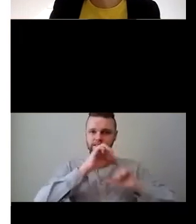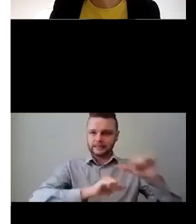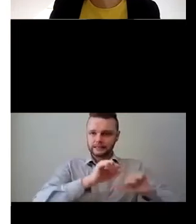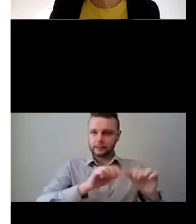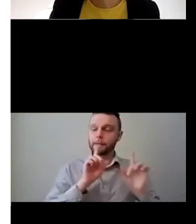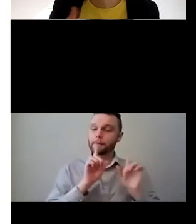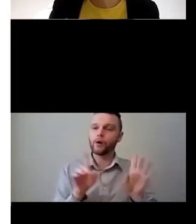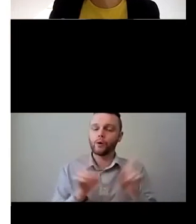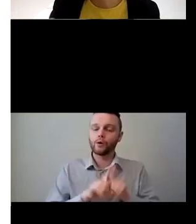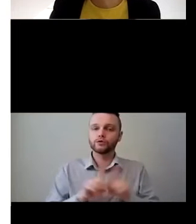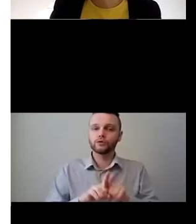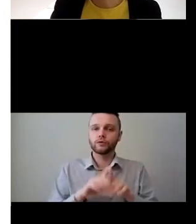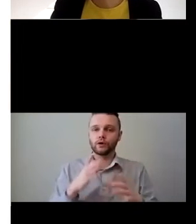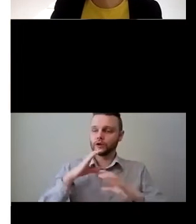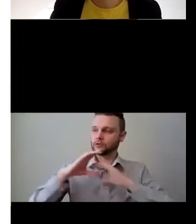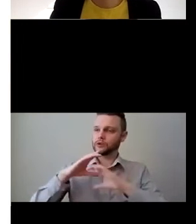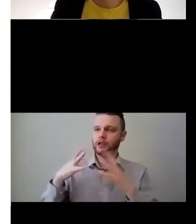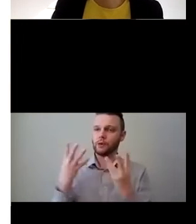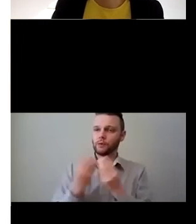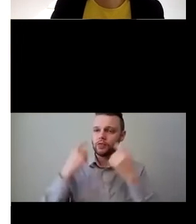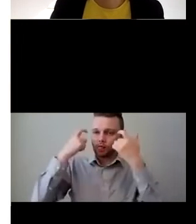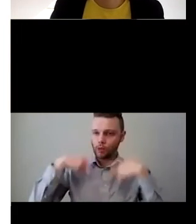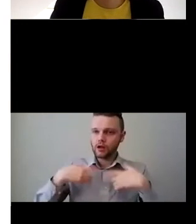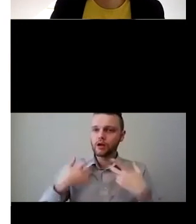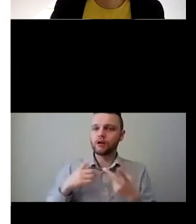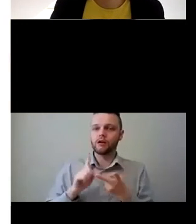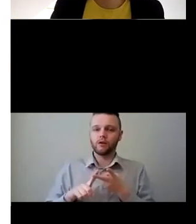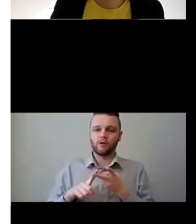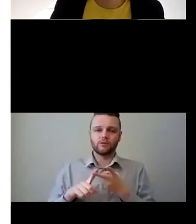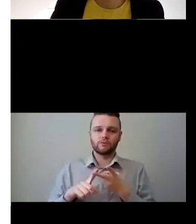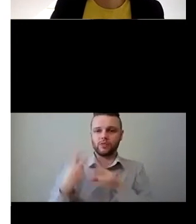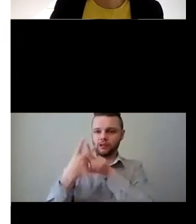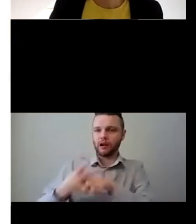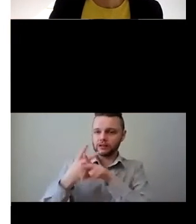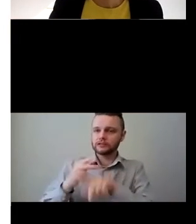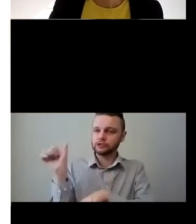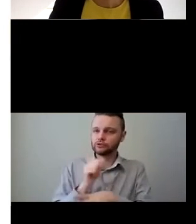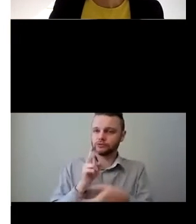be able to communicate with the lawyer or with the guardian.